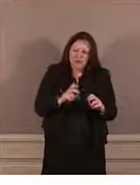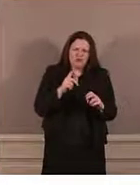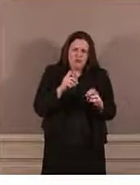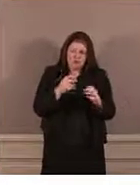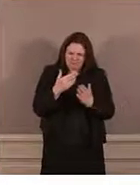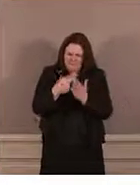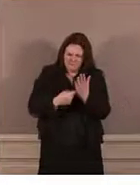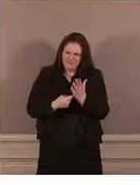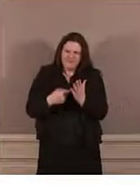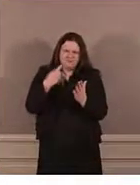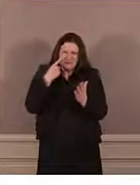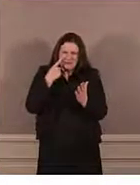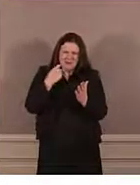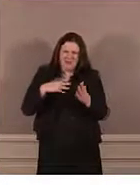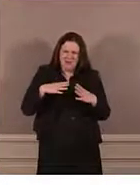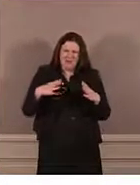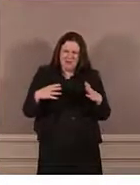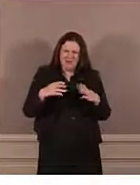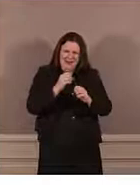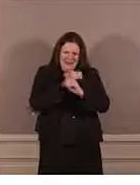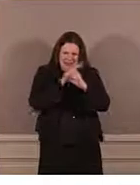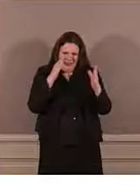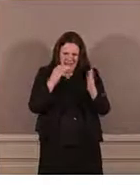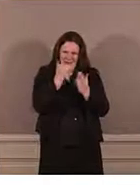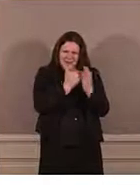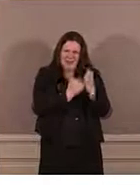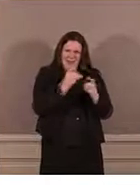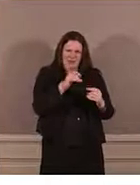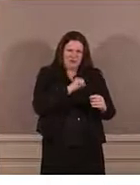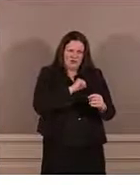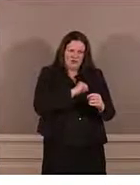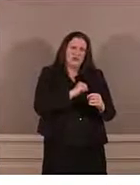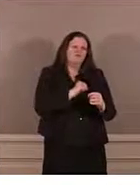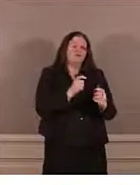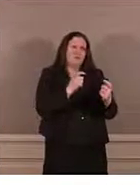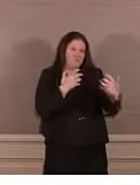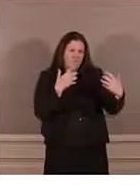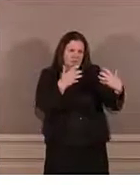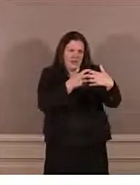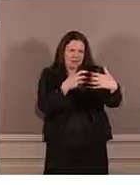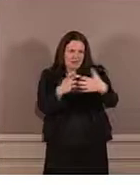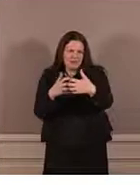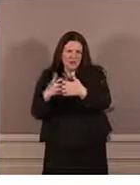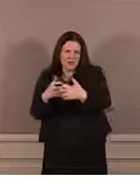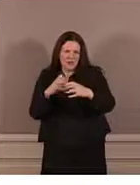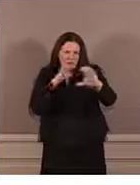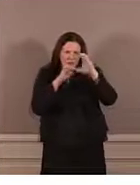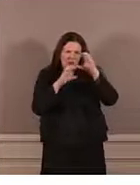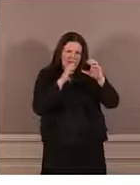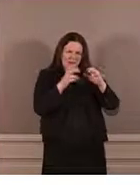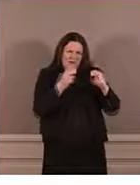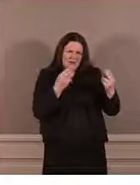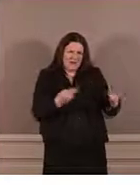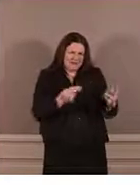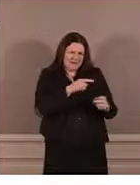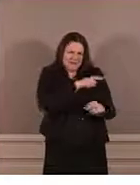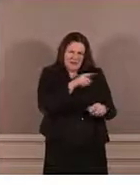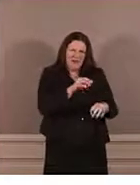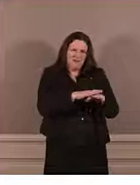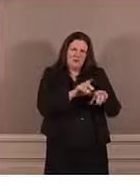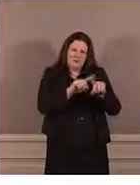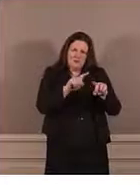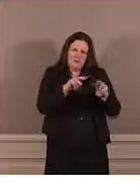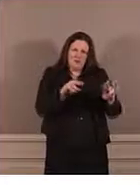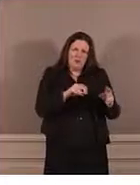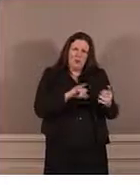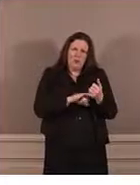you can see examples of them, they were clear, they were easy to read, and they were tailored to the specific communication needs of the different people